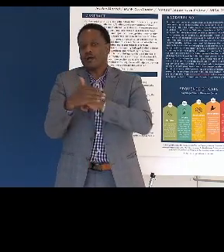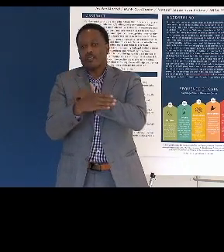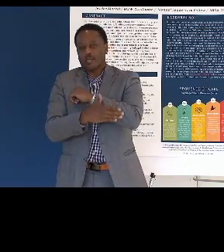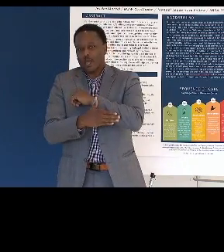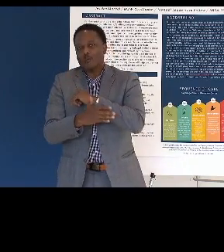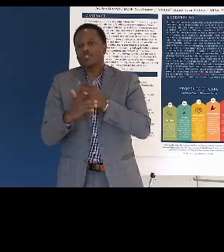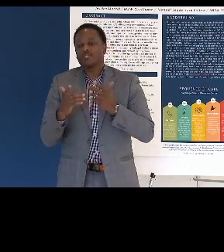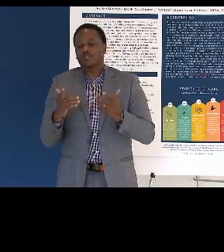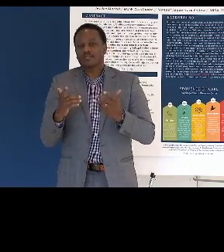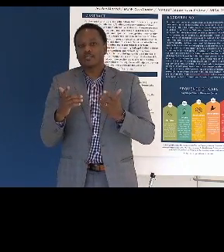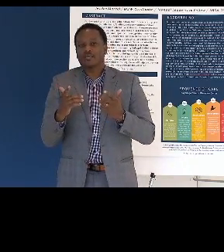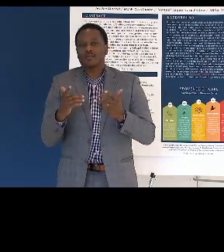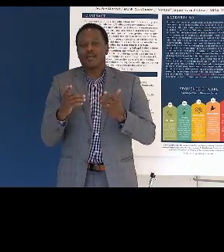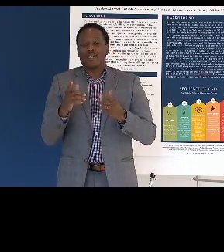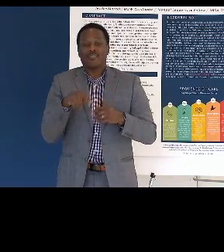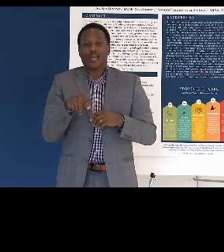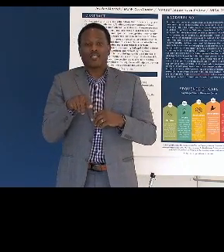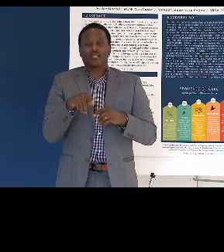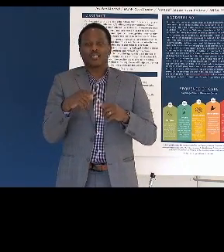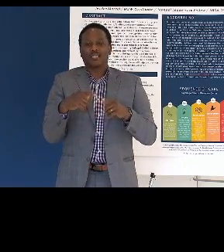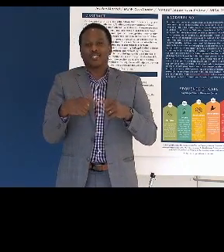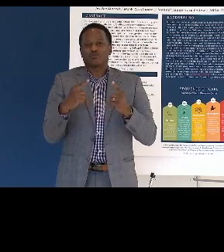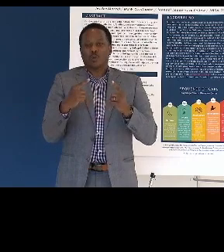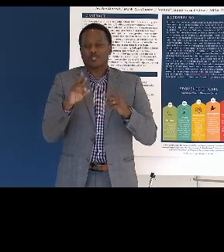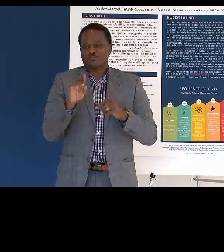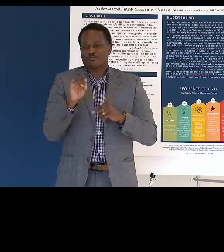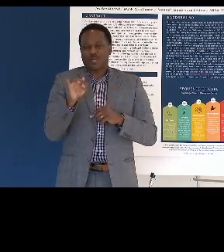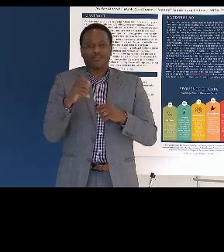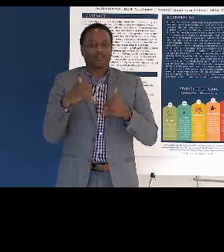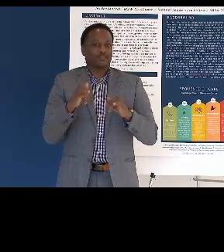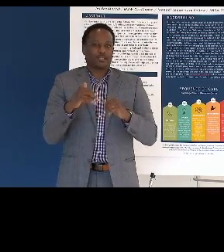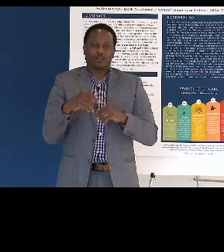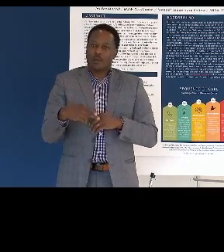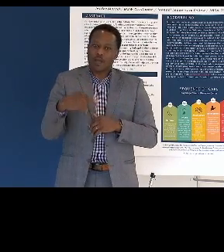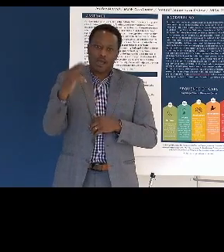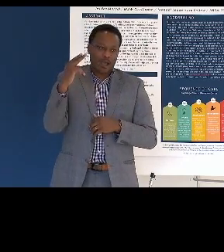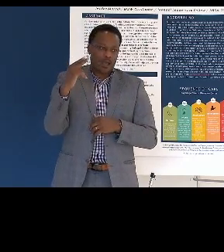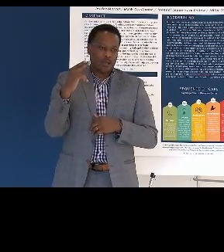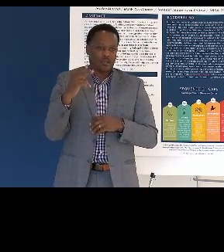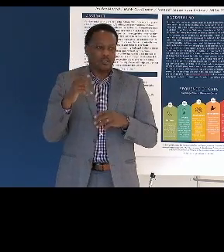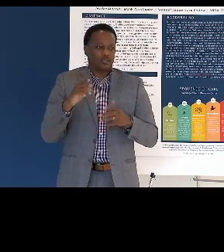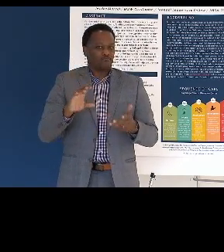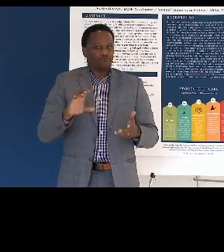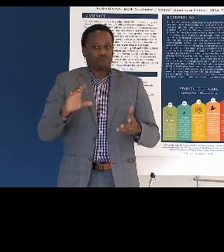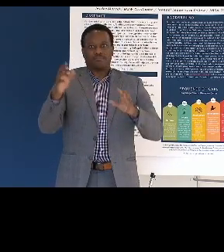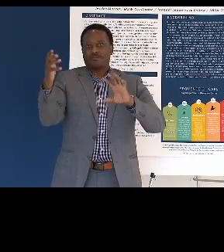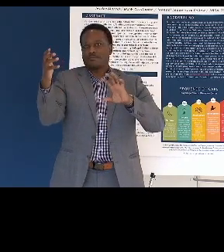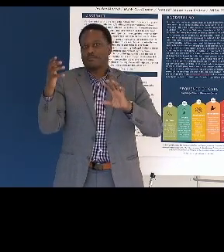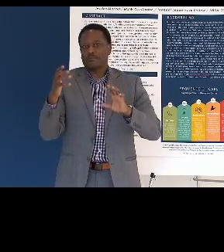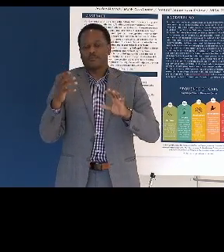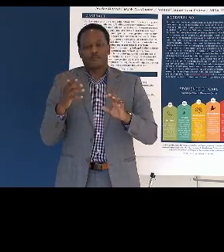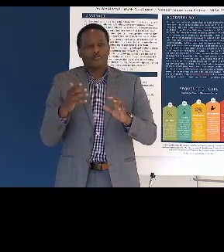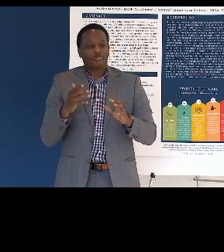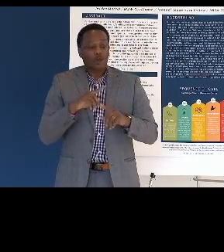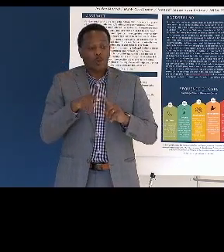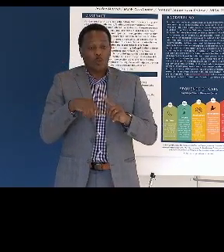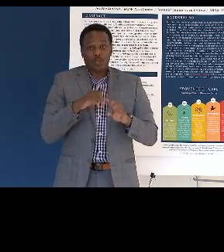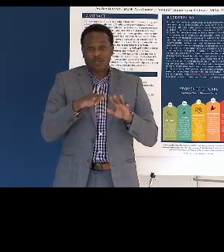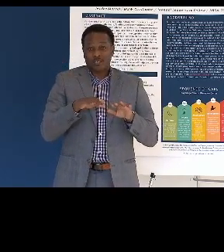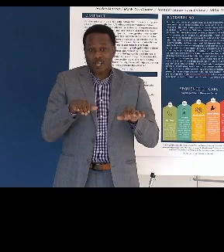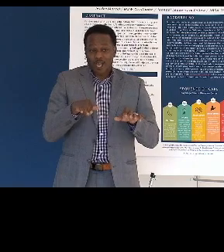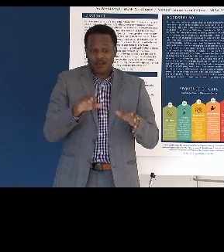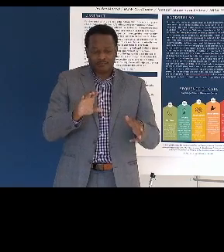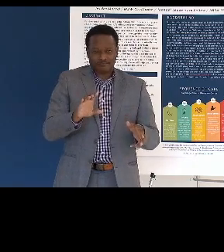that the disruption rate is still relatively high. And once a child disrupts from a kinship